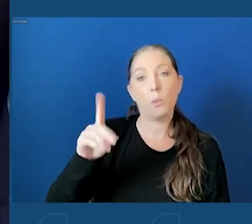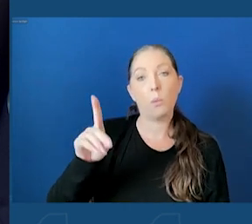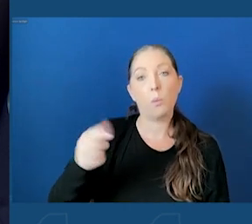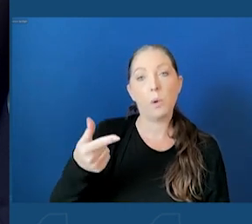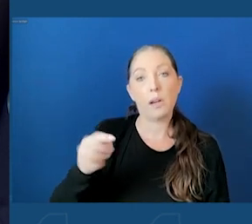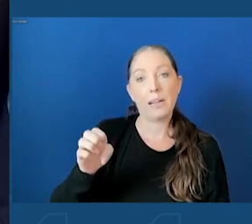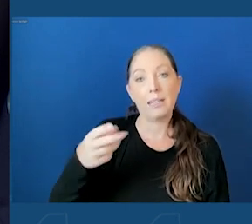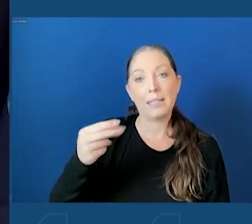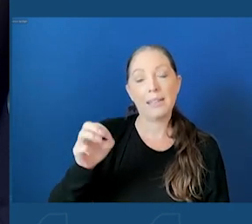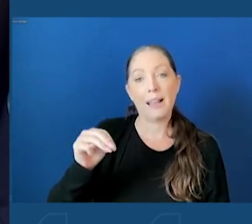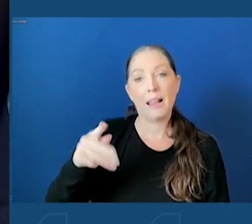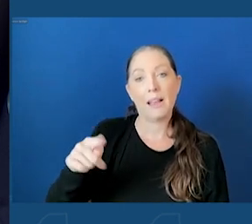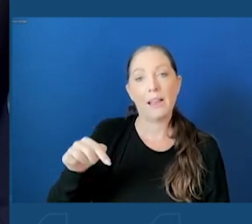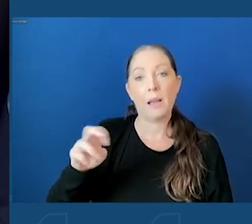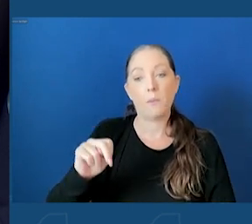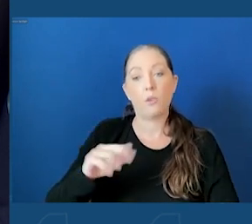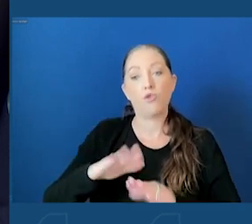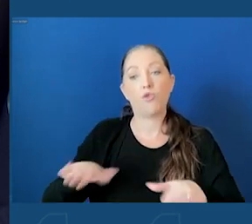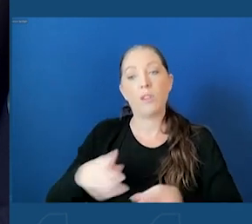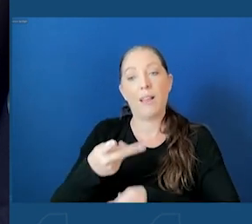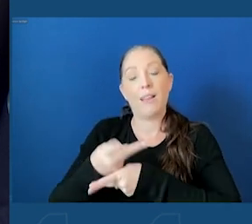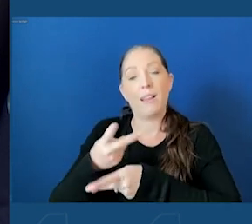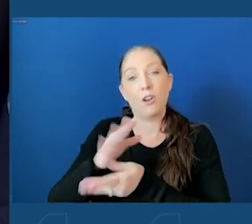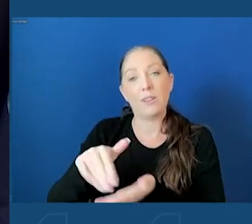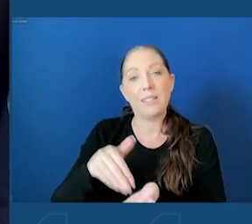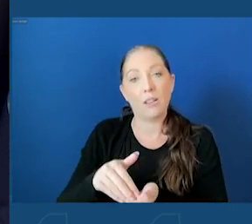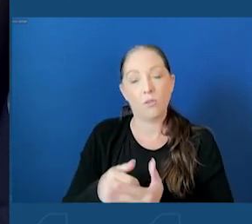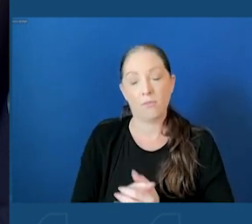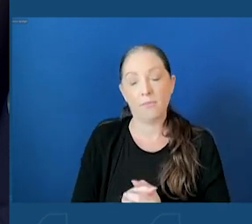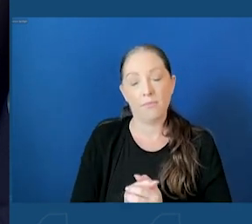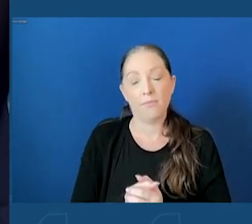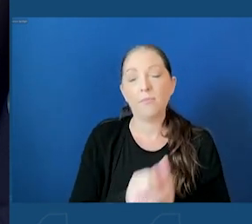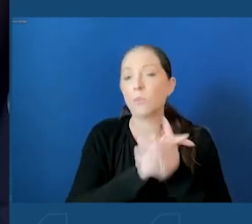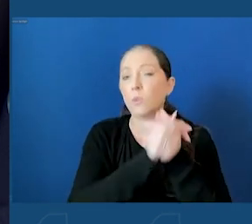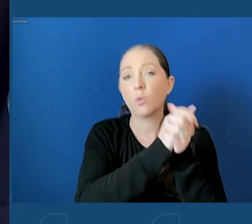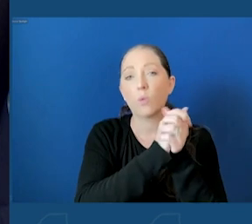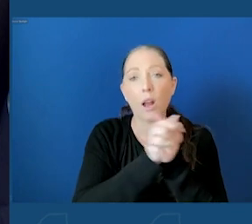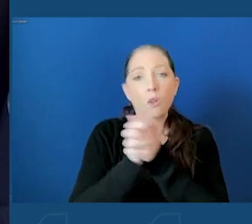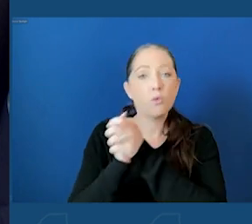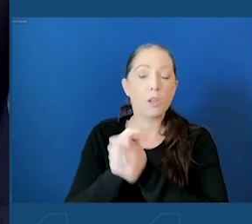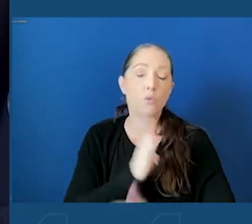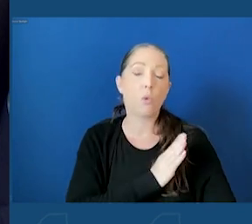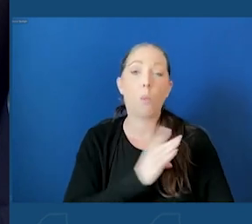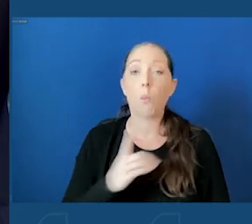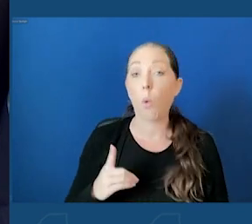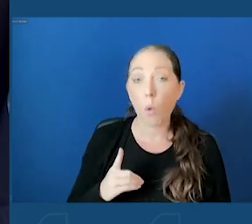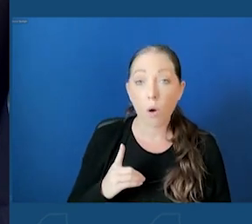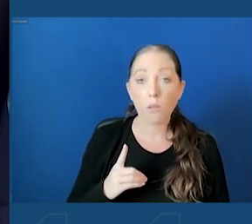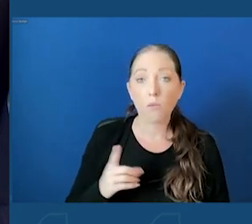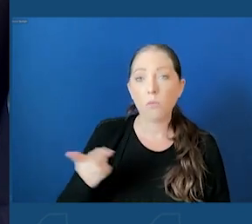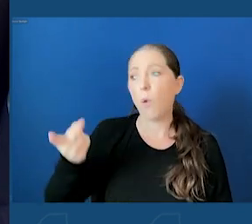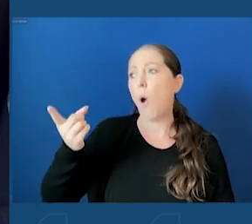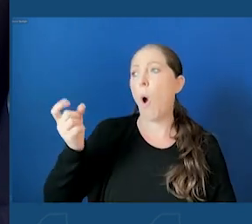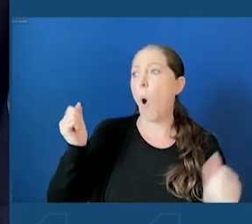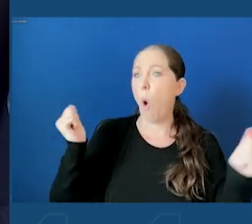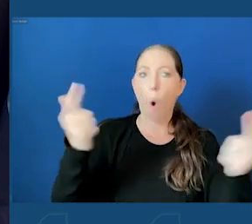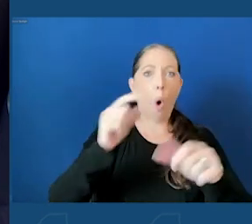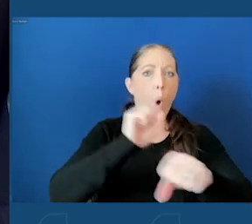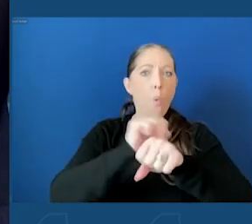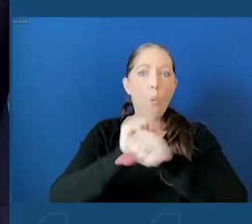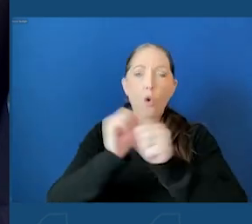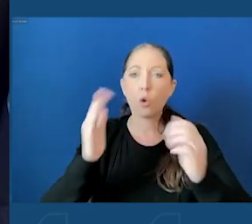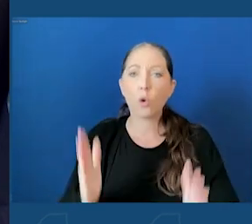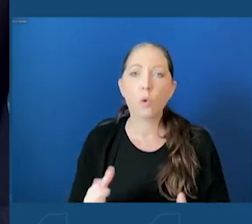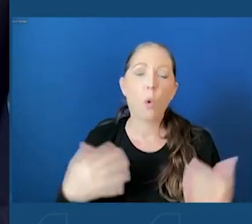My congratulations to the board, all the workers here, everybody who